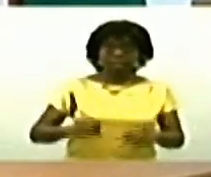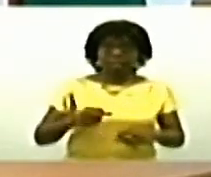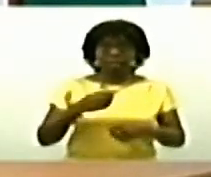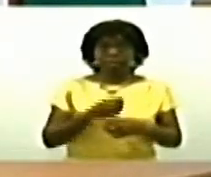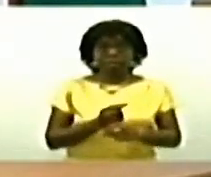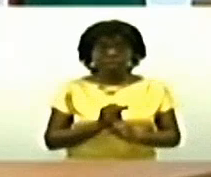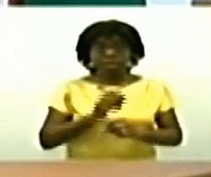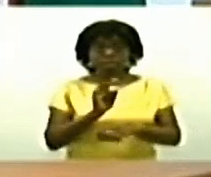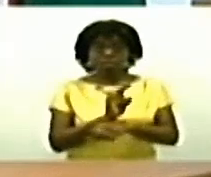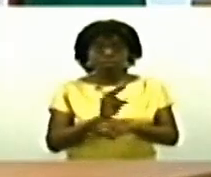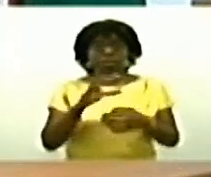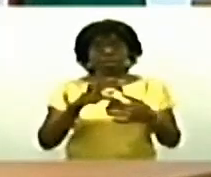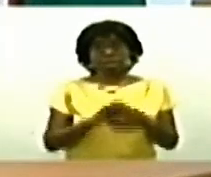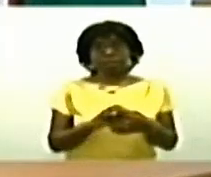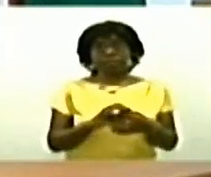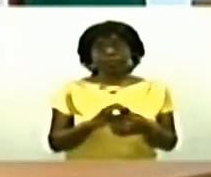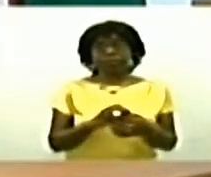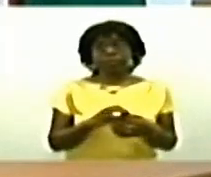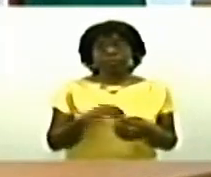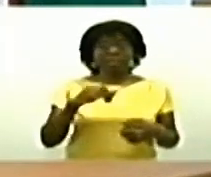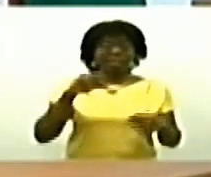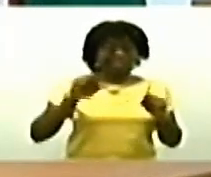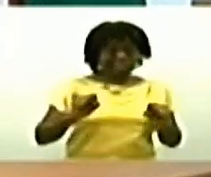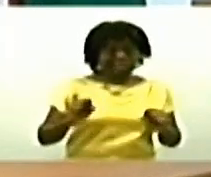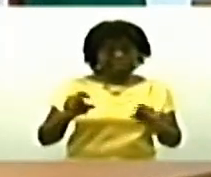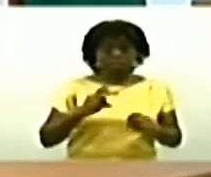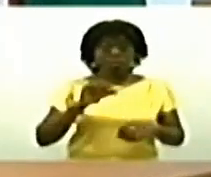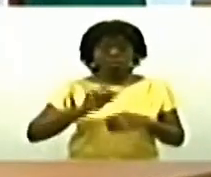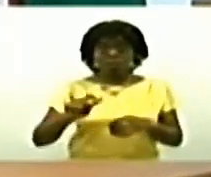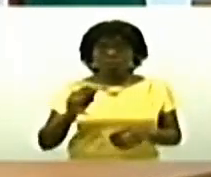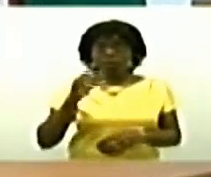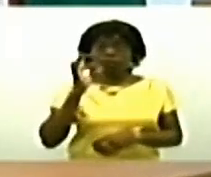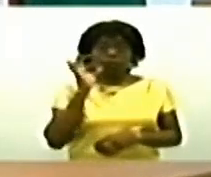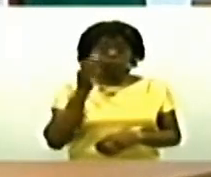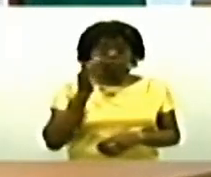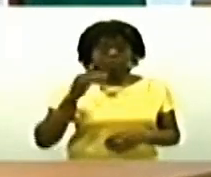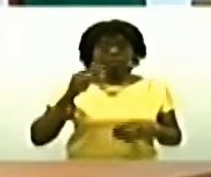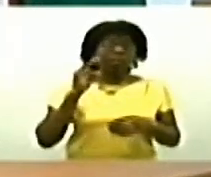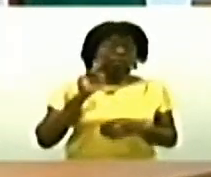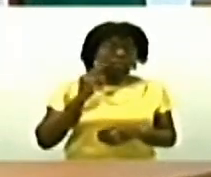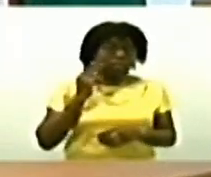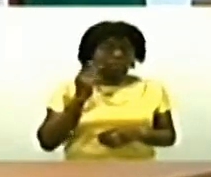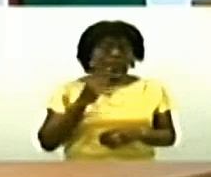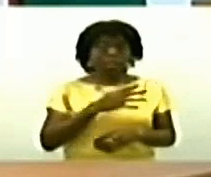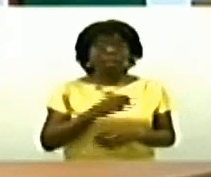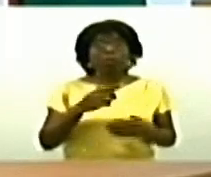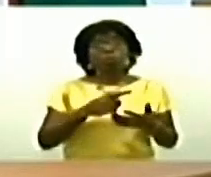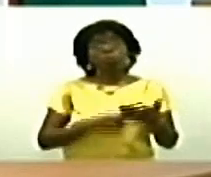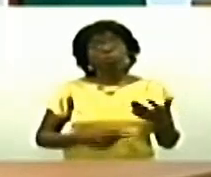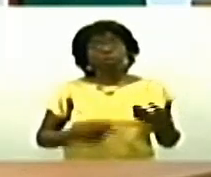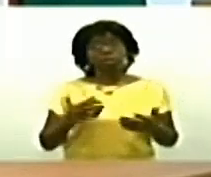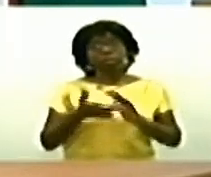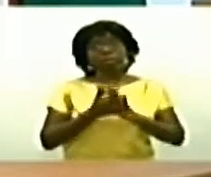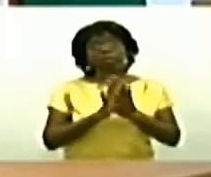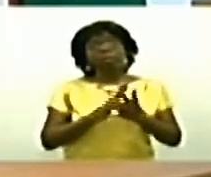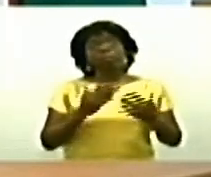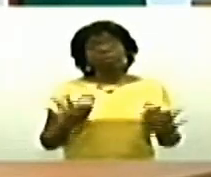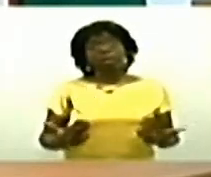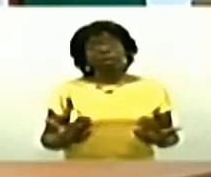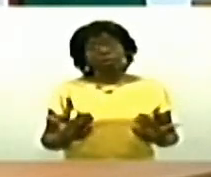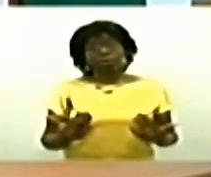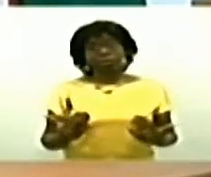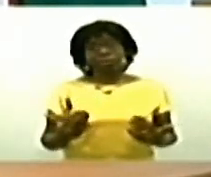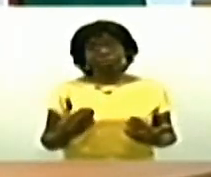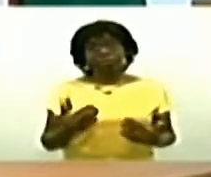that we can do all the high-impact fruits and vegetables, and what we have allowed that place to become and is